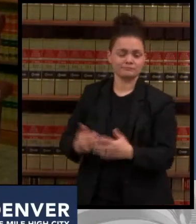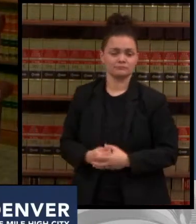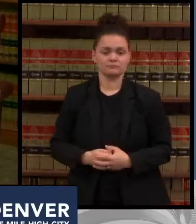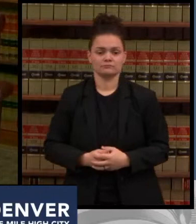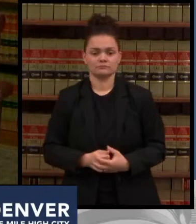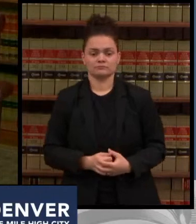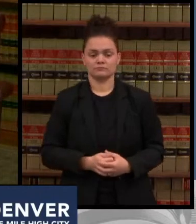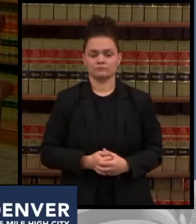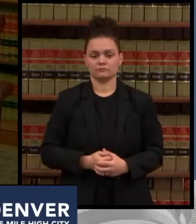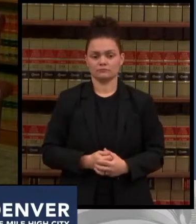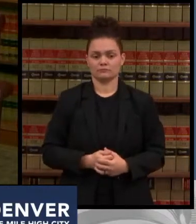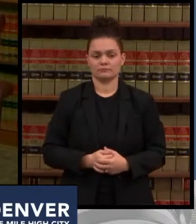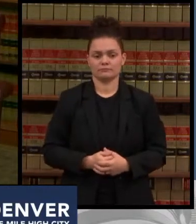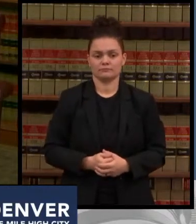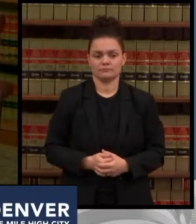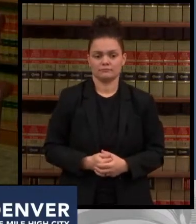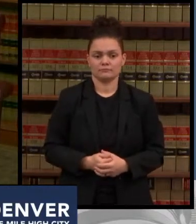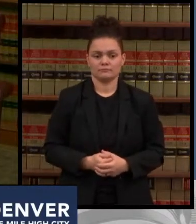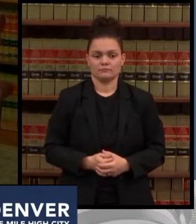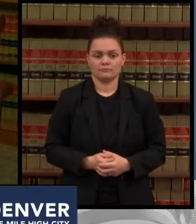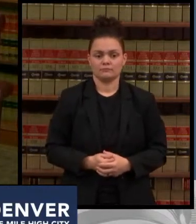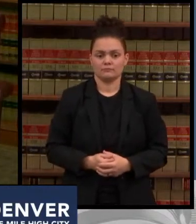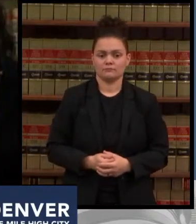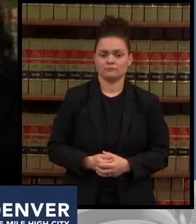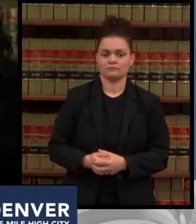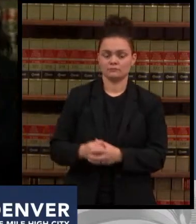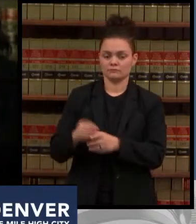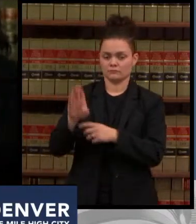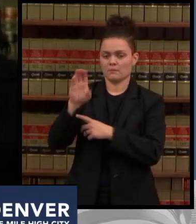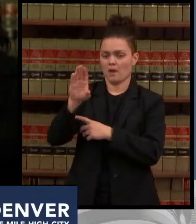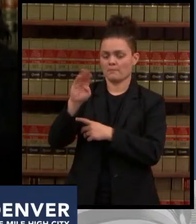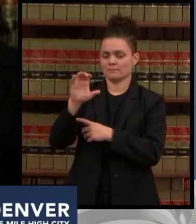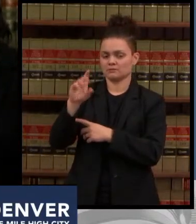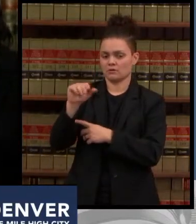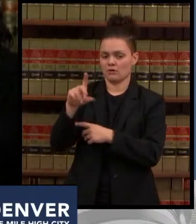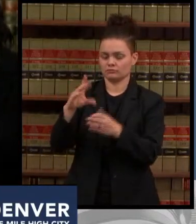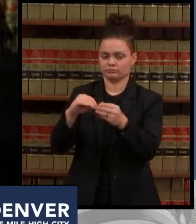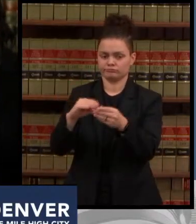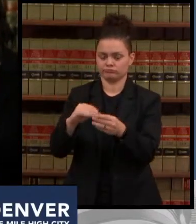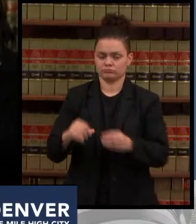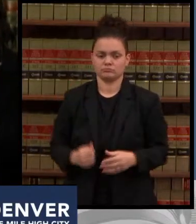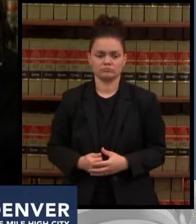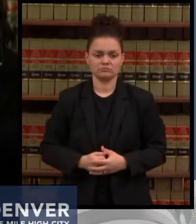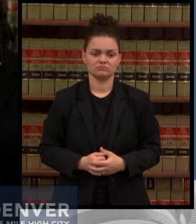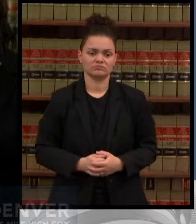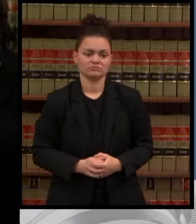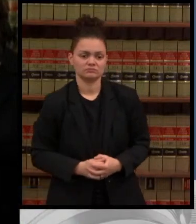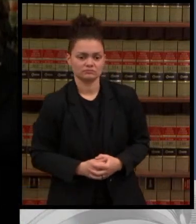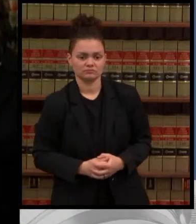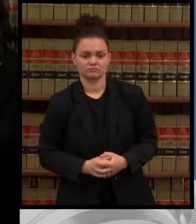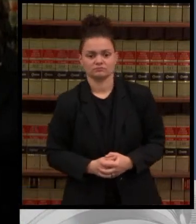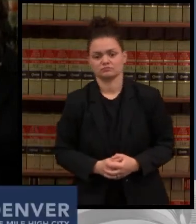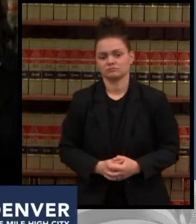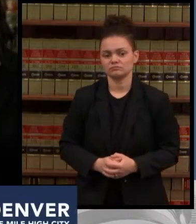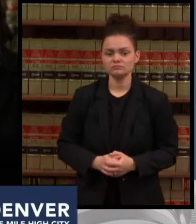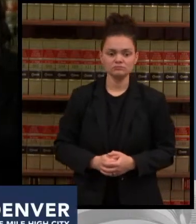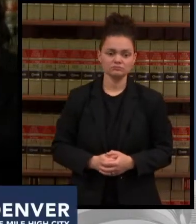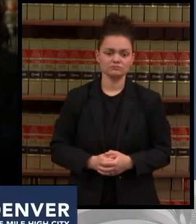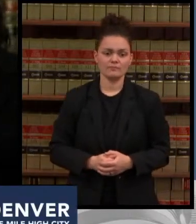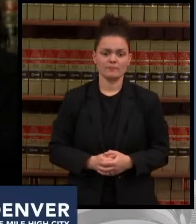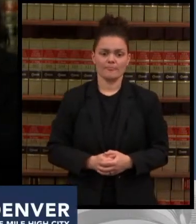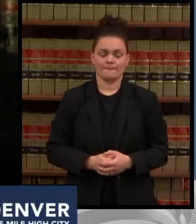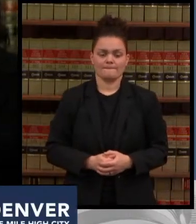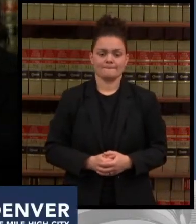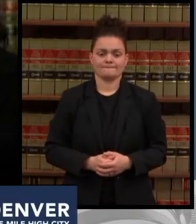And finally, Bob Mcdonald with the Denver Department of Public Health and Environment. Every time we issue public health orders, the question